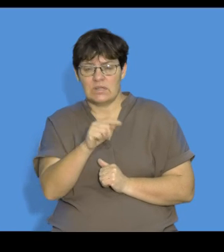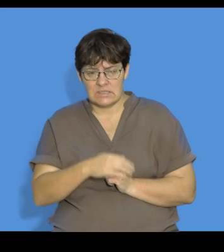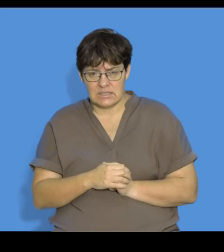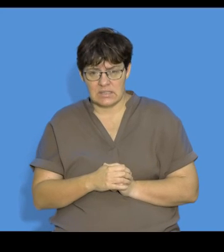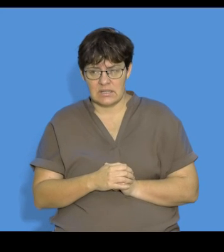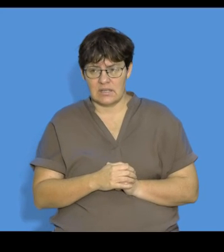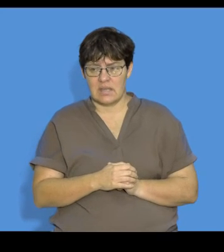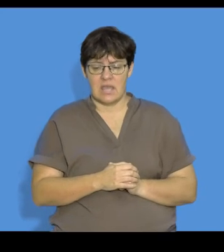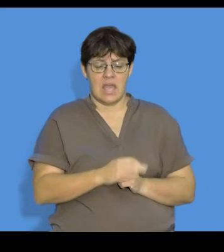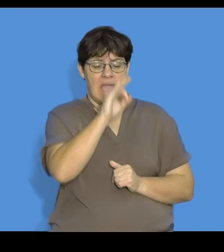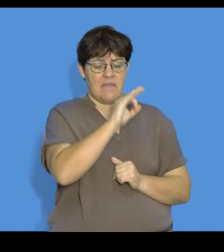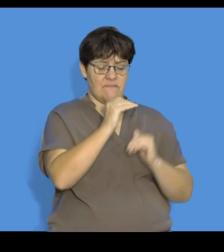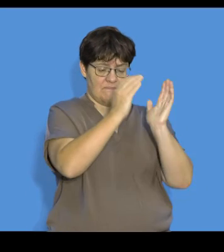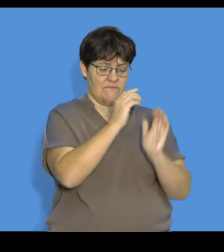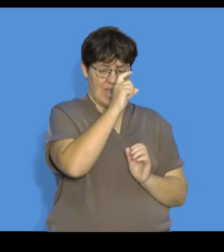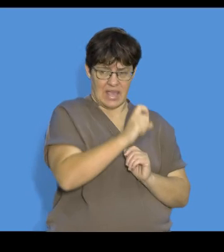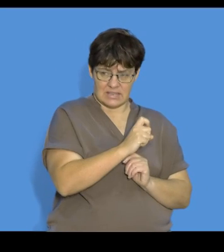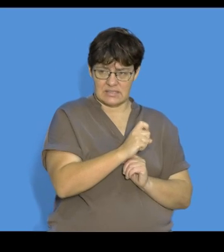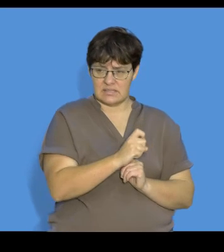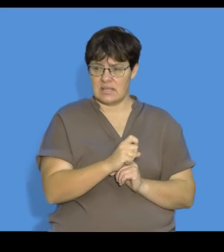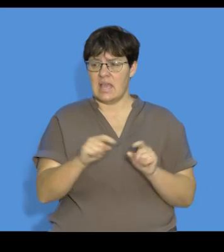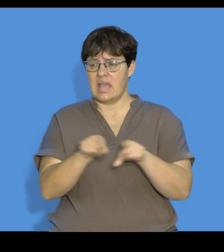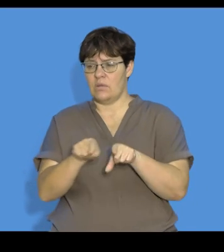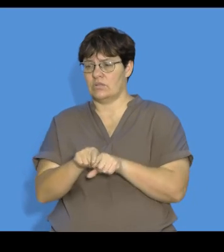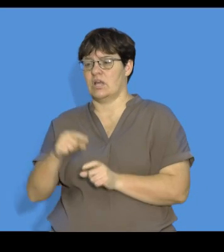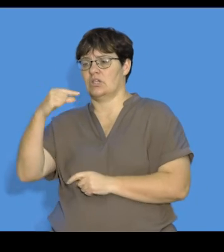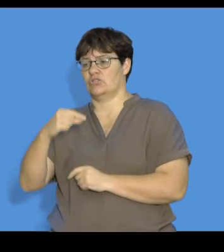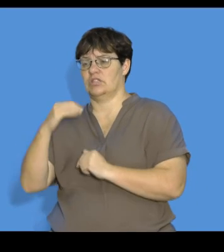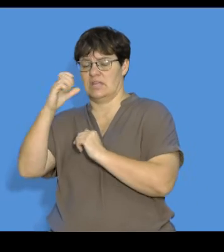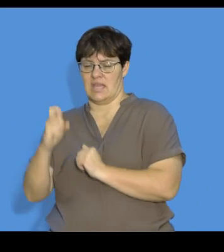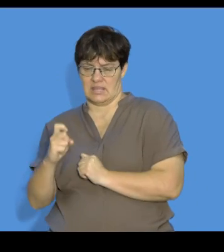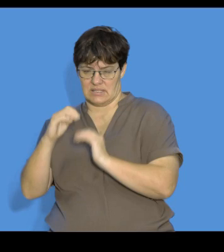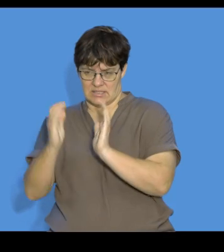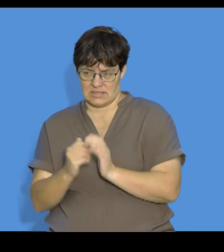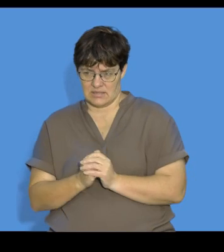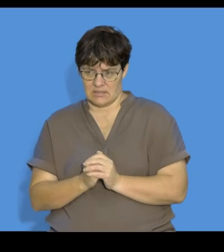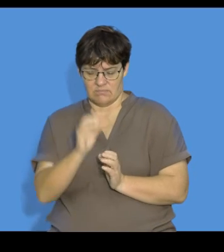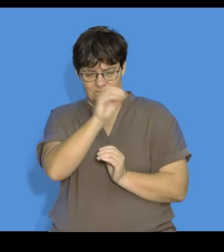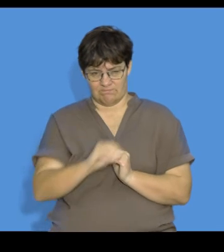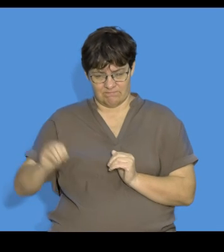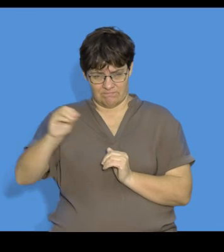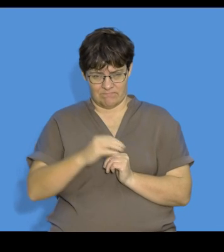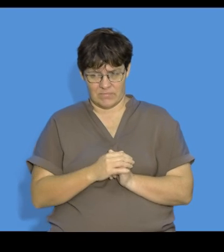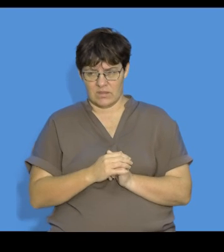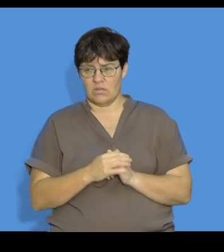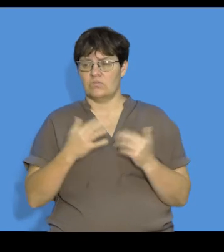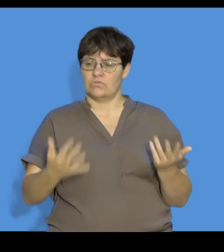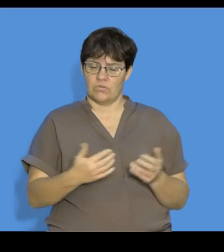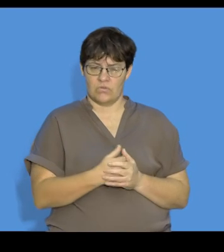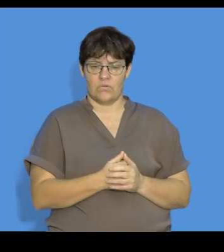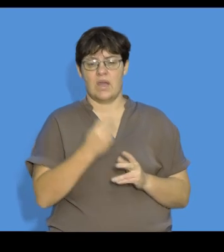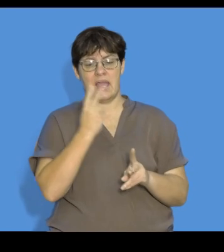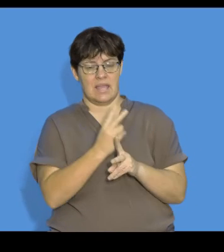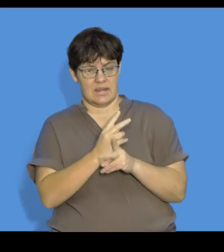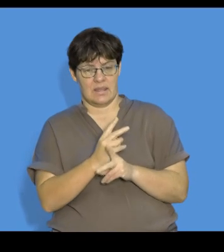0. This simply means you must take the g of x to the other side, and then it simply becomes f of x equals to g